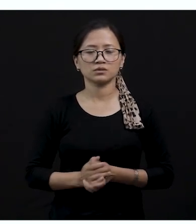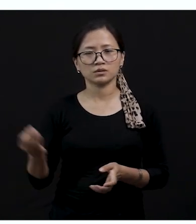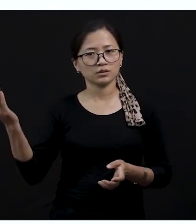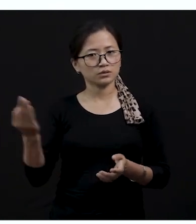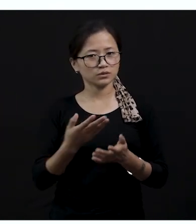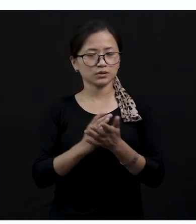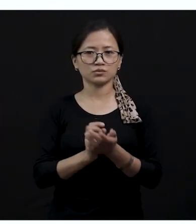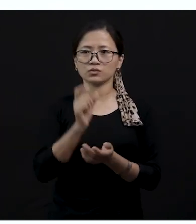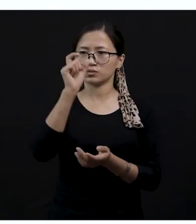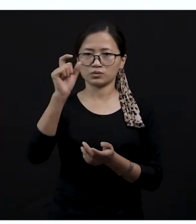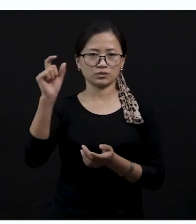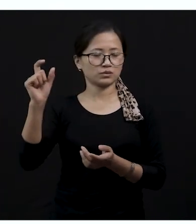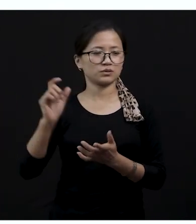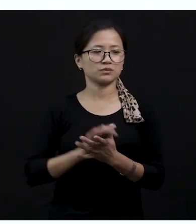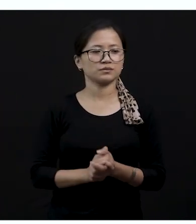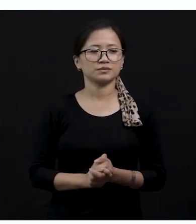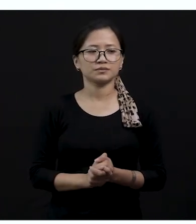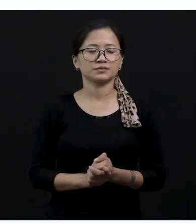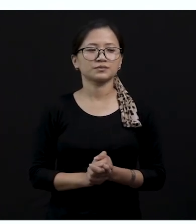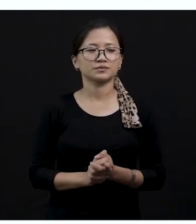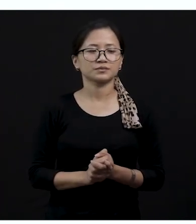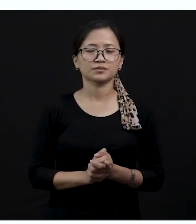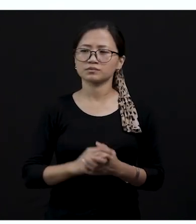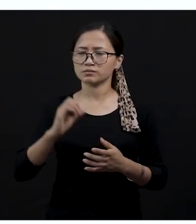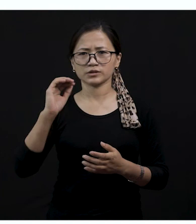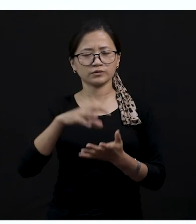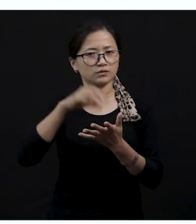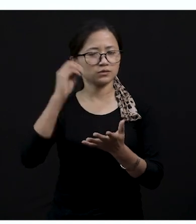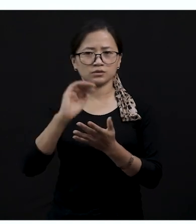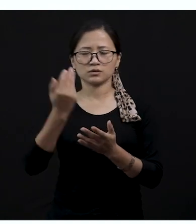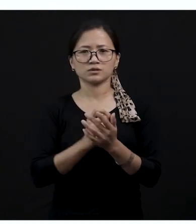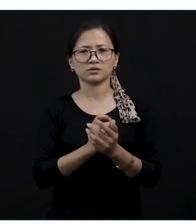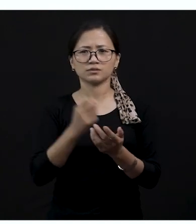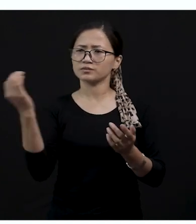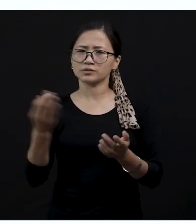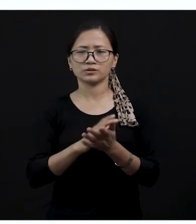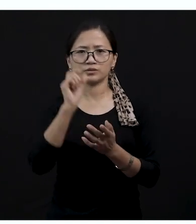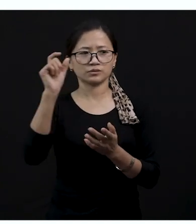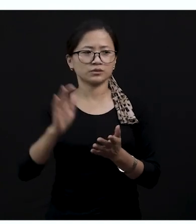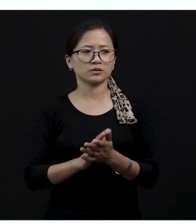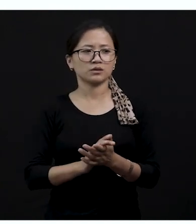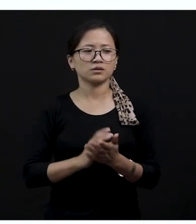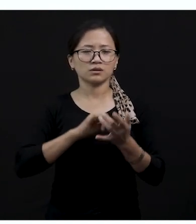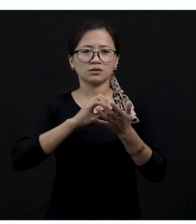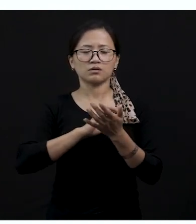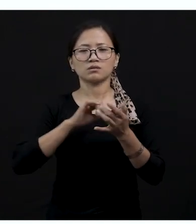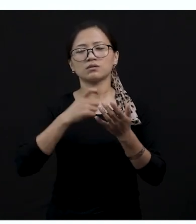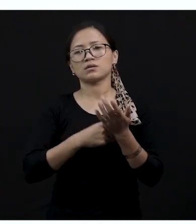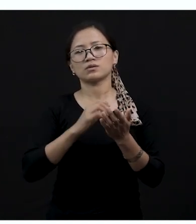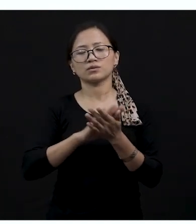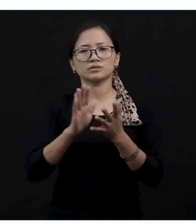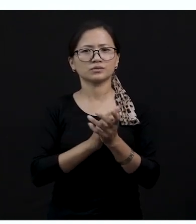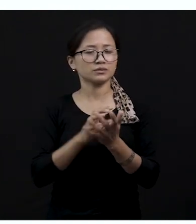Now we also have learned new words, right? We have learned some new words in the poem. Now, lastly, we have also learned some rhyme